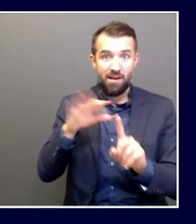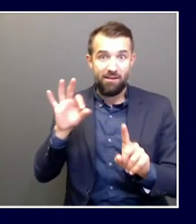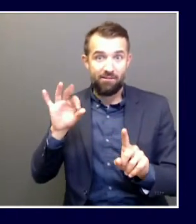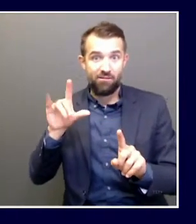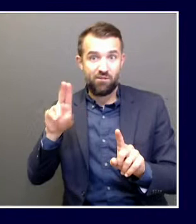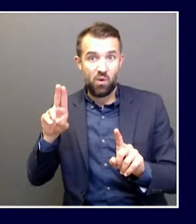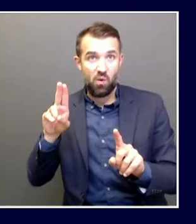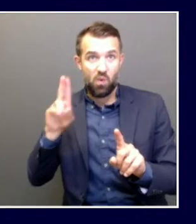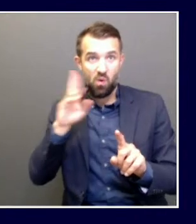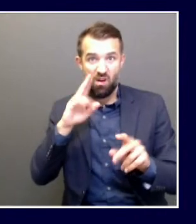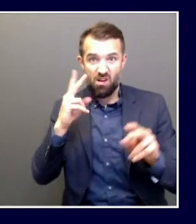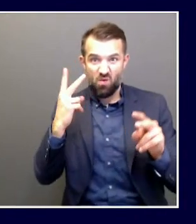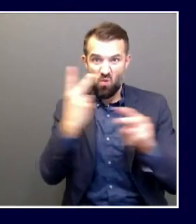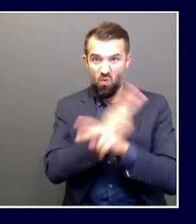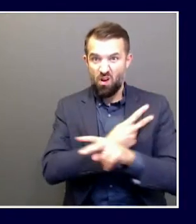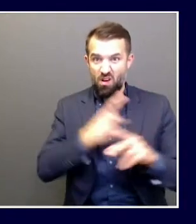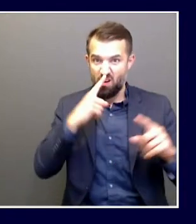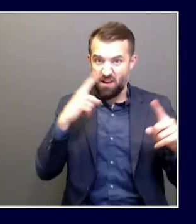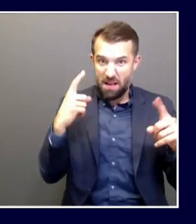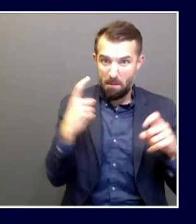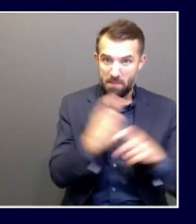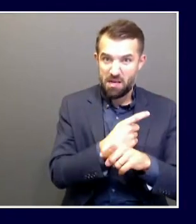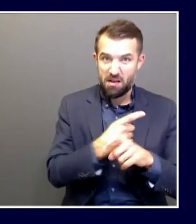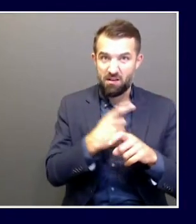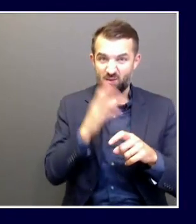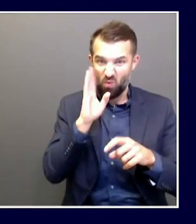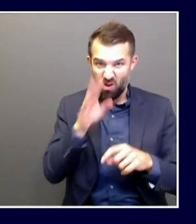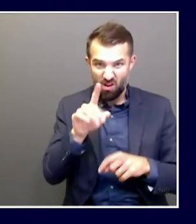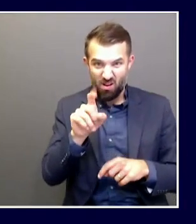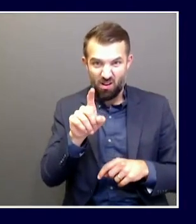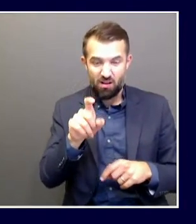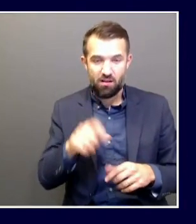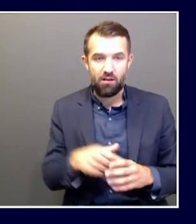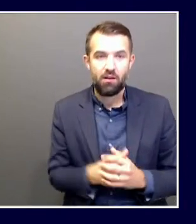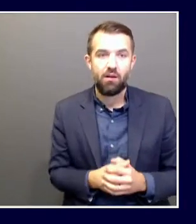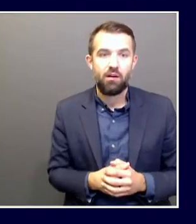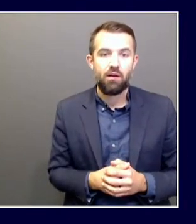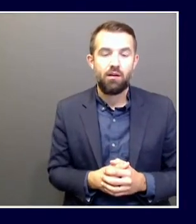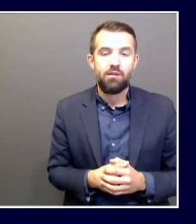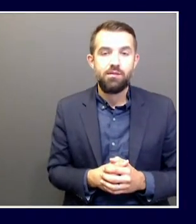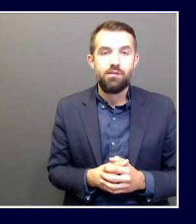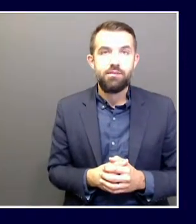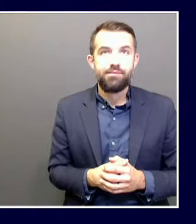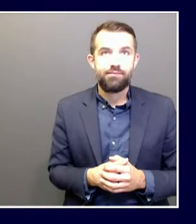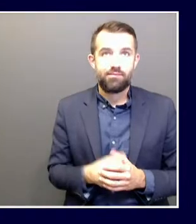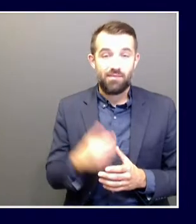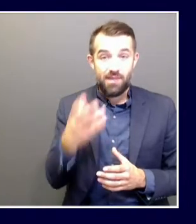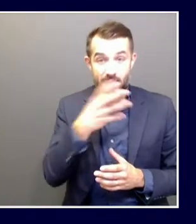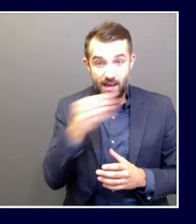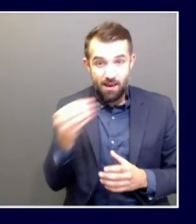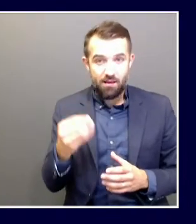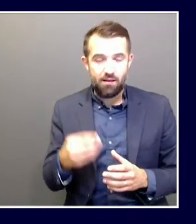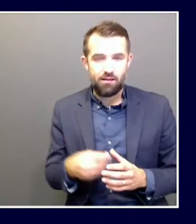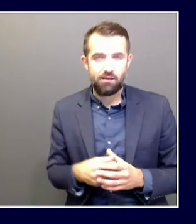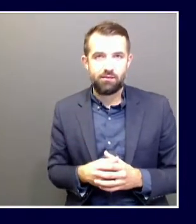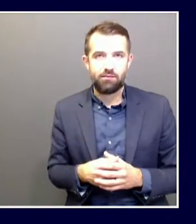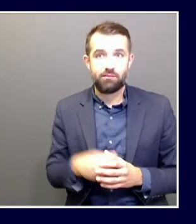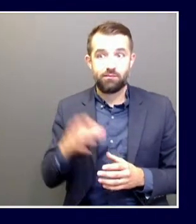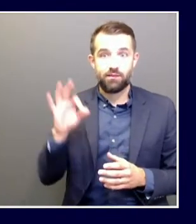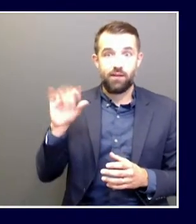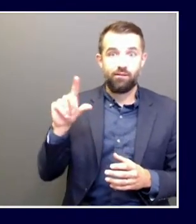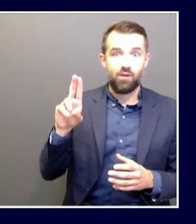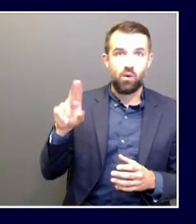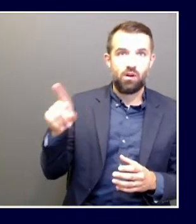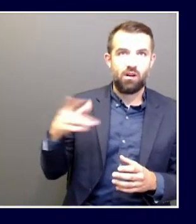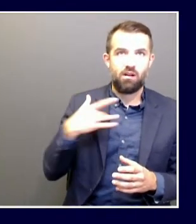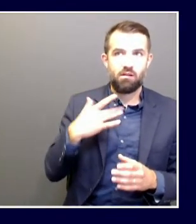vice versa? Is it going to impact how well people protect themselves against influenza? Do you think people will have vaccine